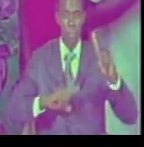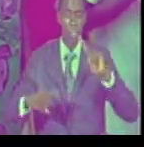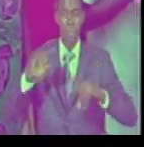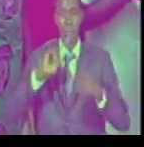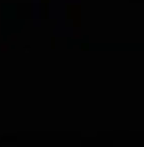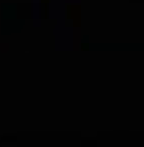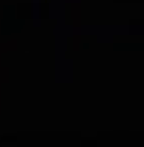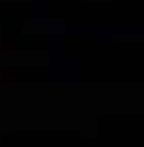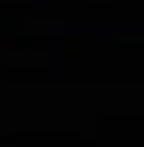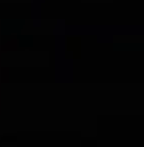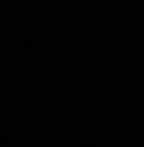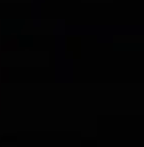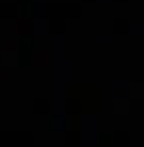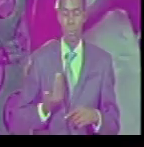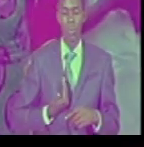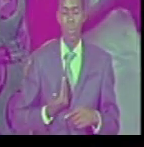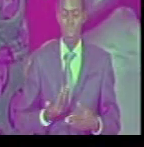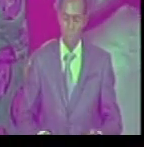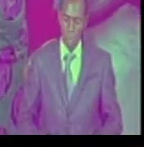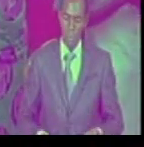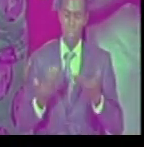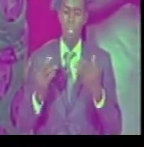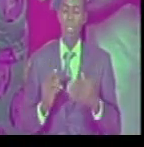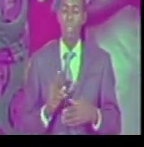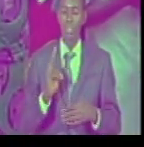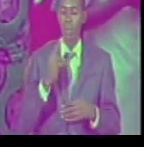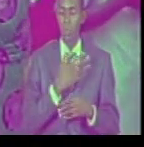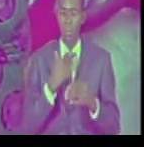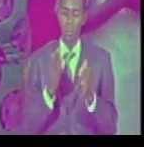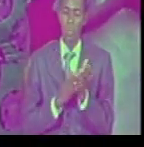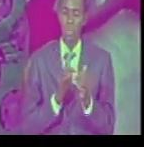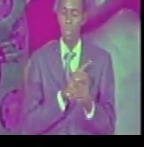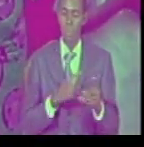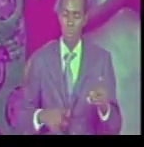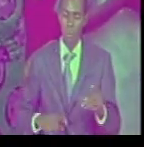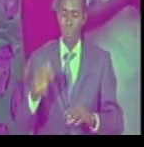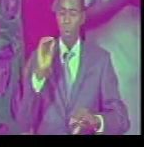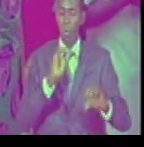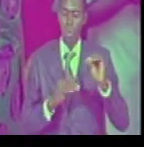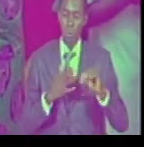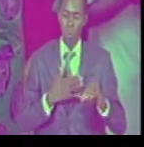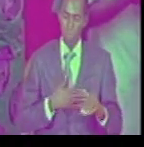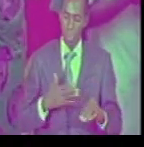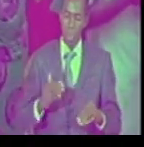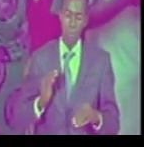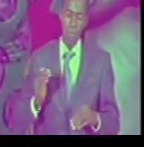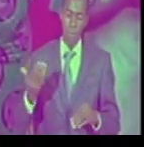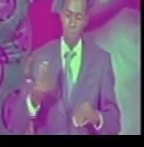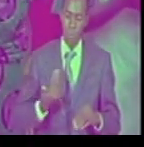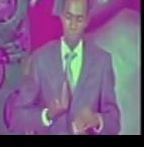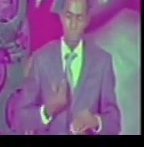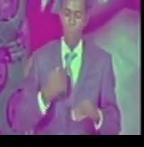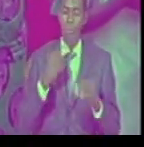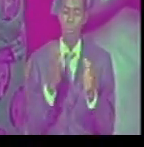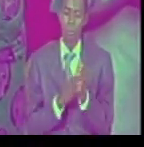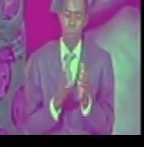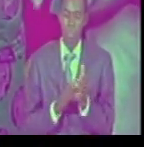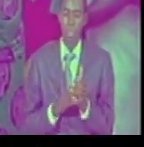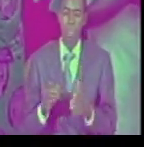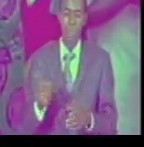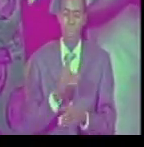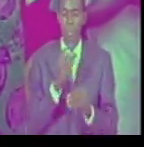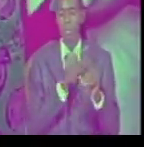soul, forget not the goodness of the Lord. Forget not the benefits of the Lord. Praise ye the Lord, oh, my soul. Praise ye the Lord, oh, my